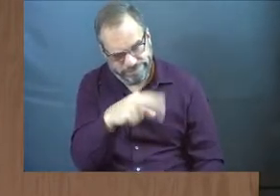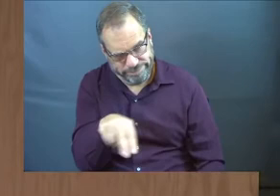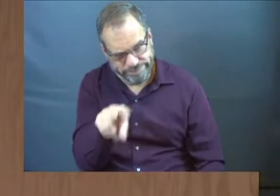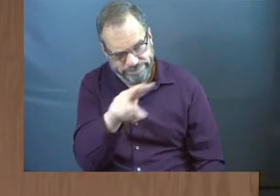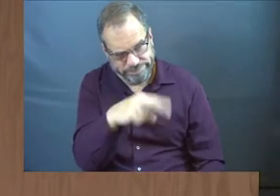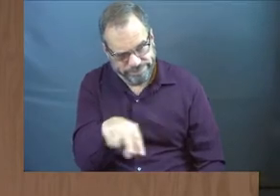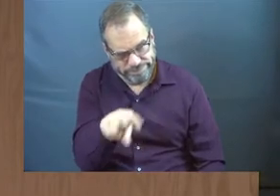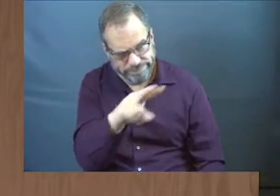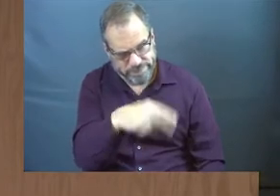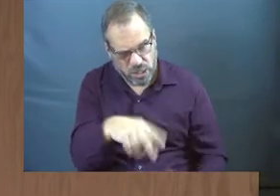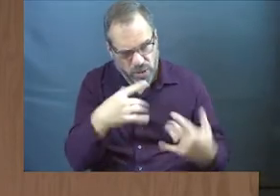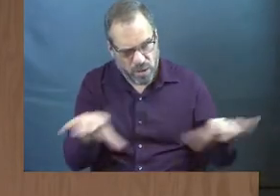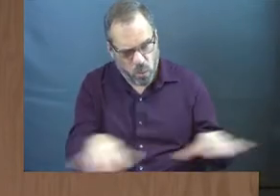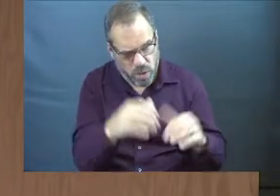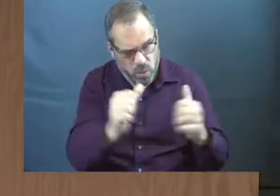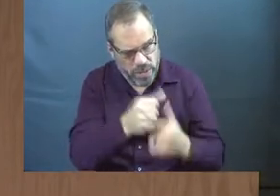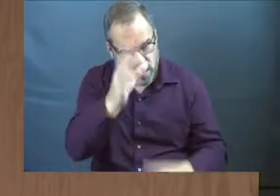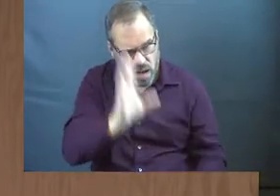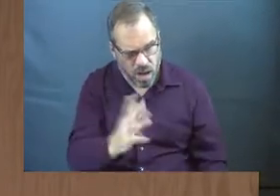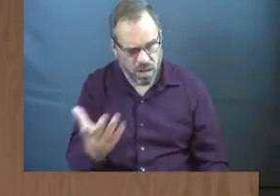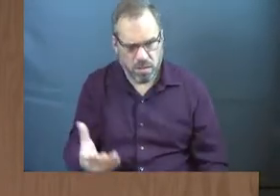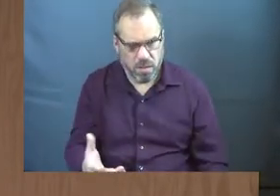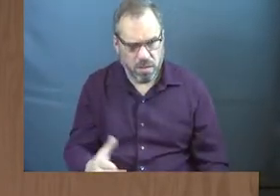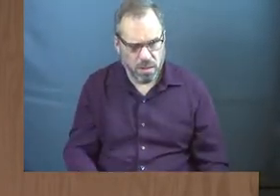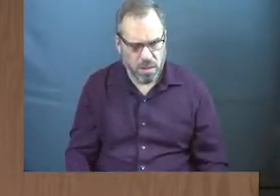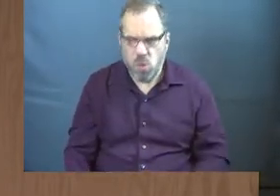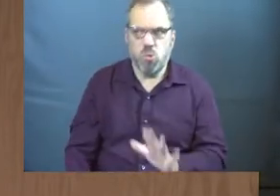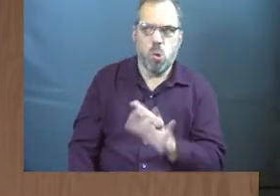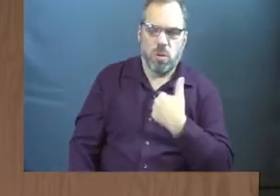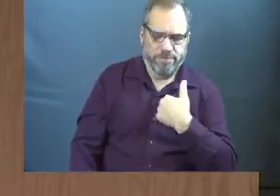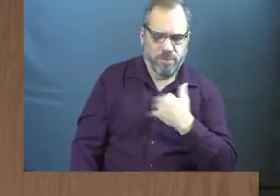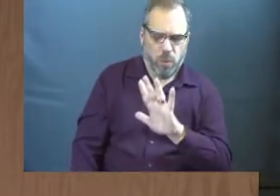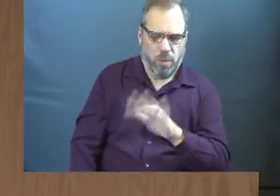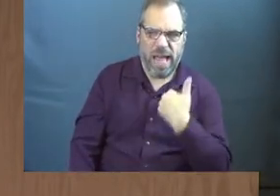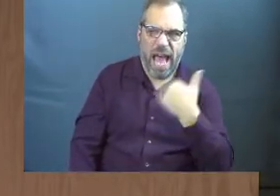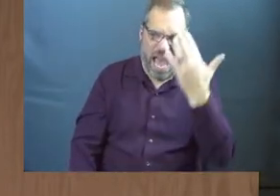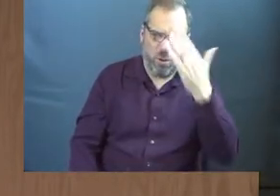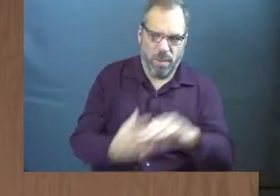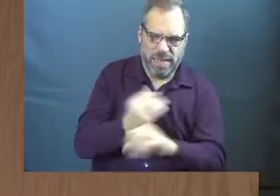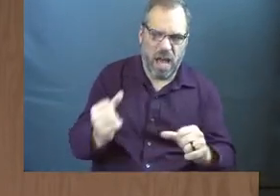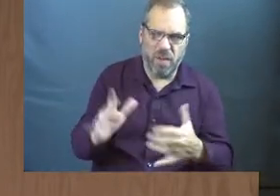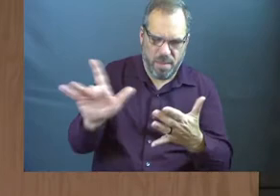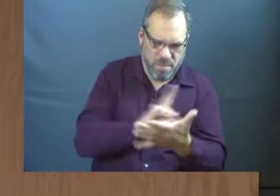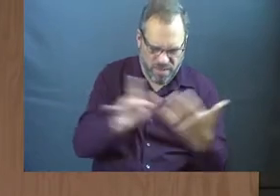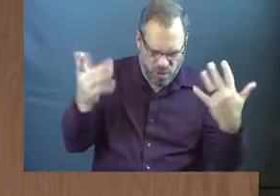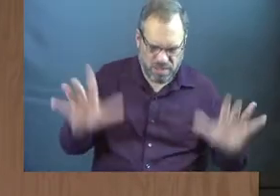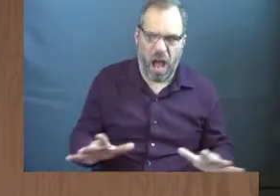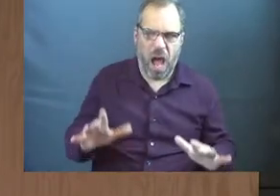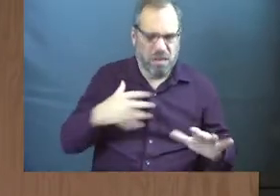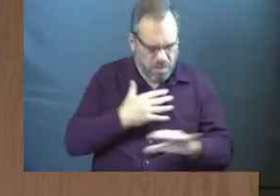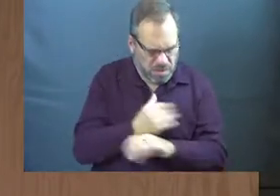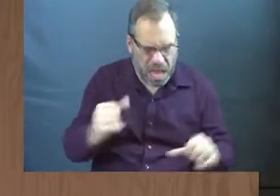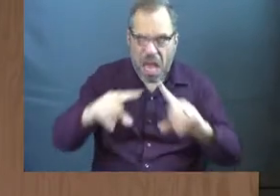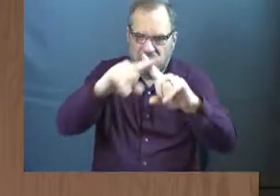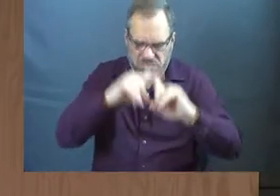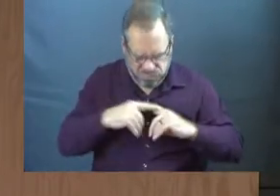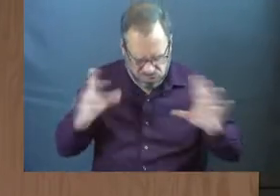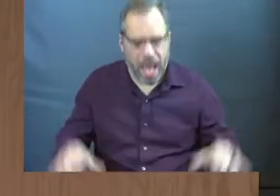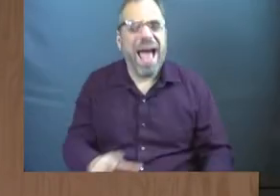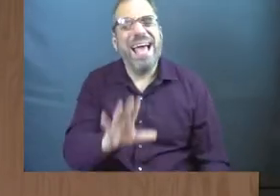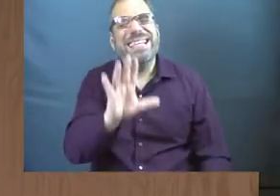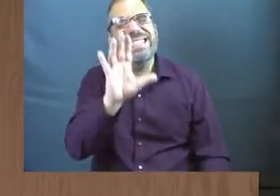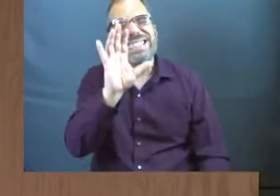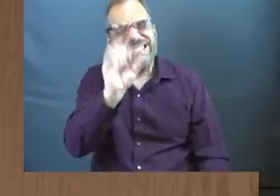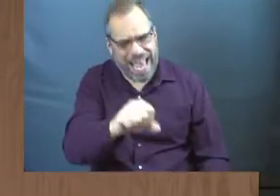achieve something with God still. And I'm like, no. I know my salvation was paid for and Jesus did it all and all this kind of stuff. It's like,